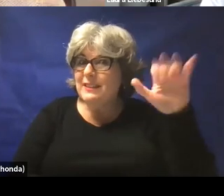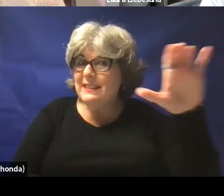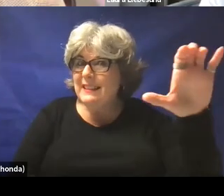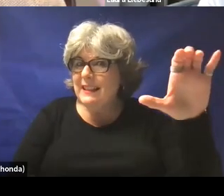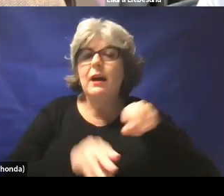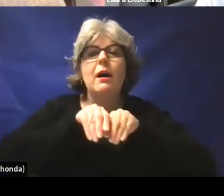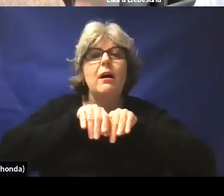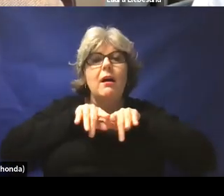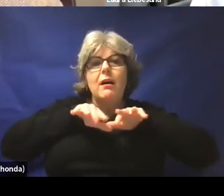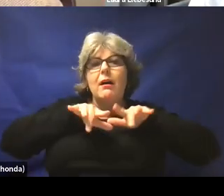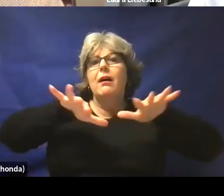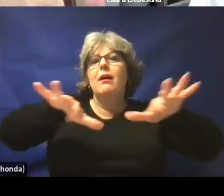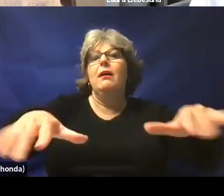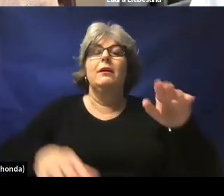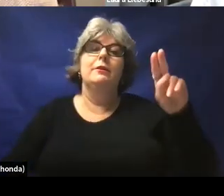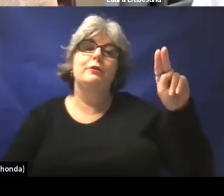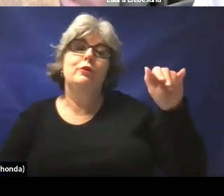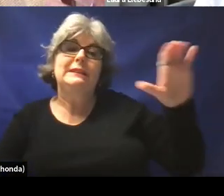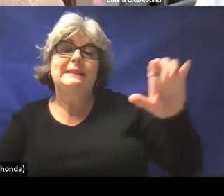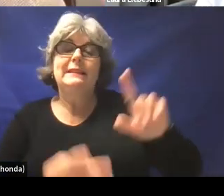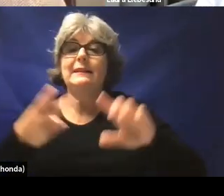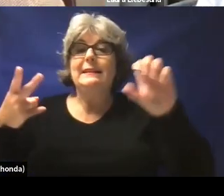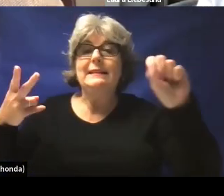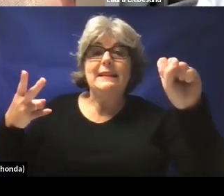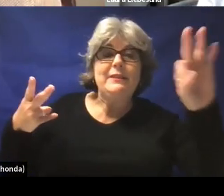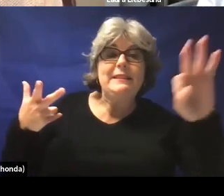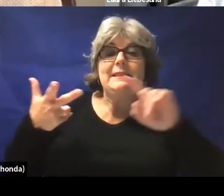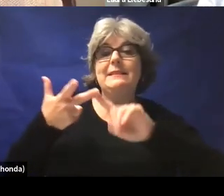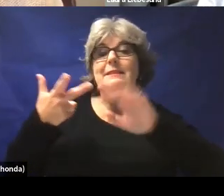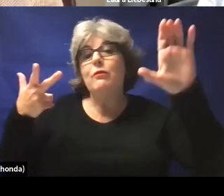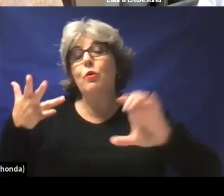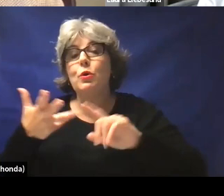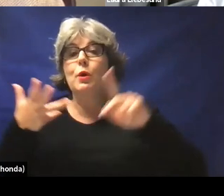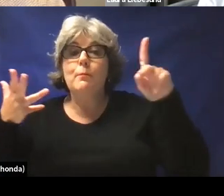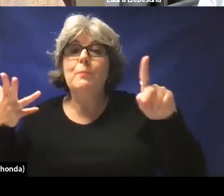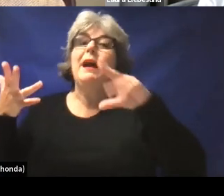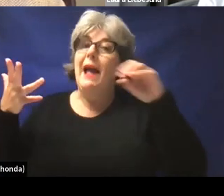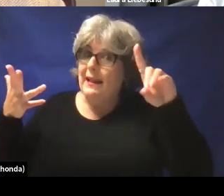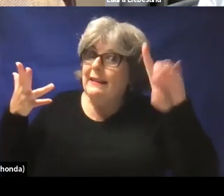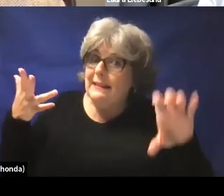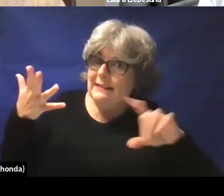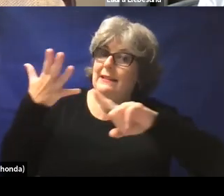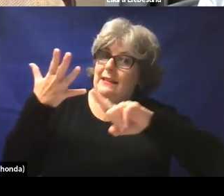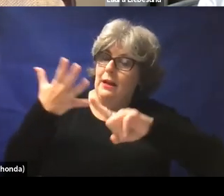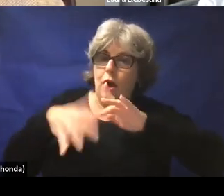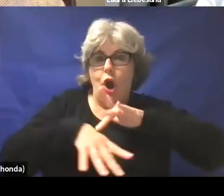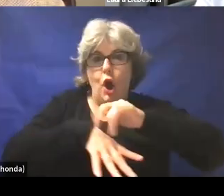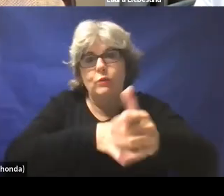all across the country. So New York, San Francisco, Chicago, Portland, and DC was one of those really